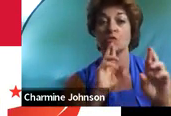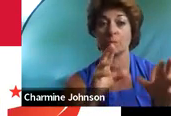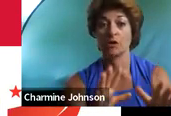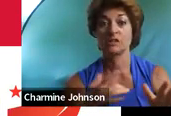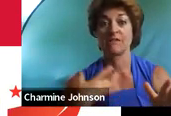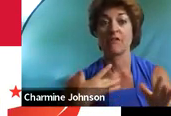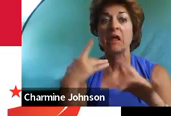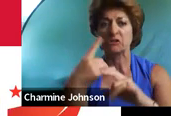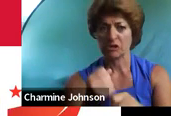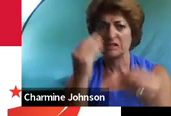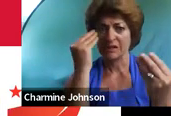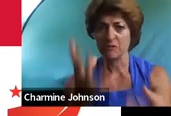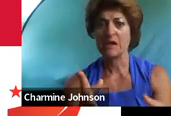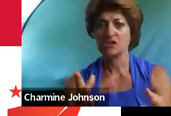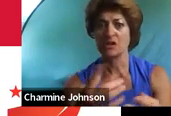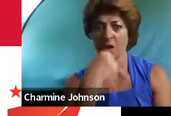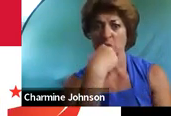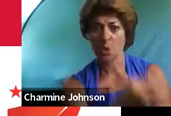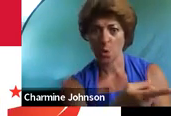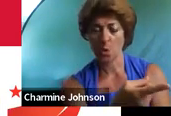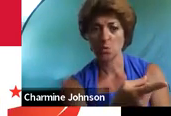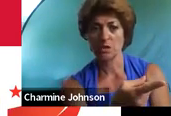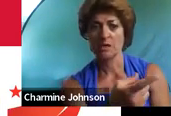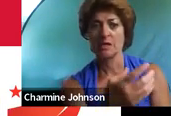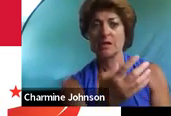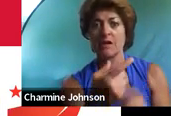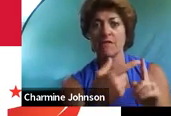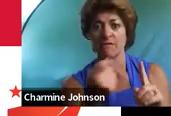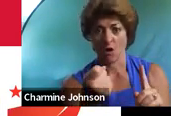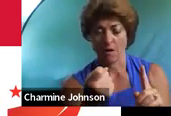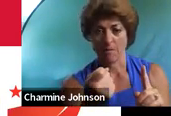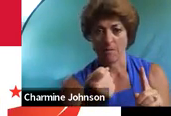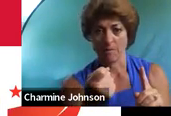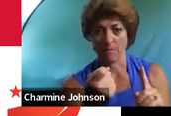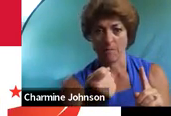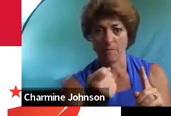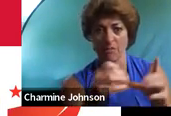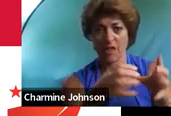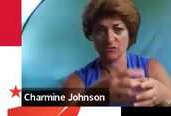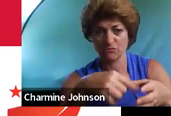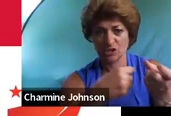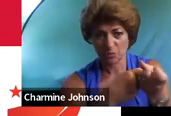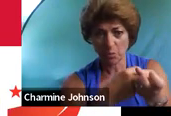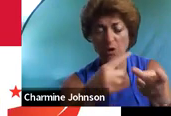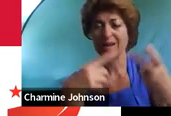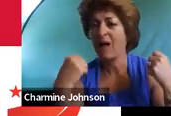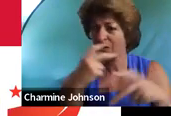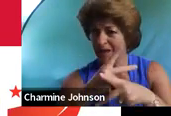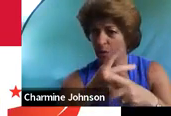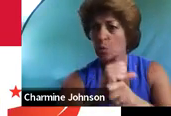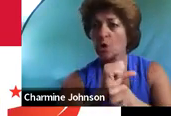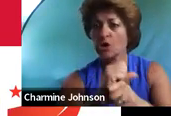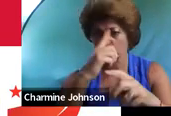they trusted the information that they were being told from or by their circle of support / healthcare